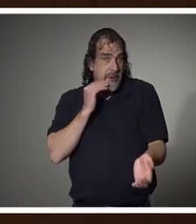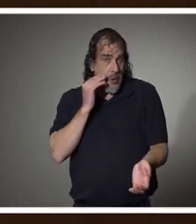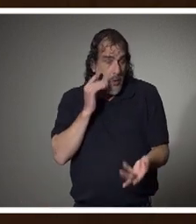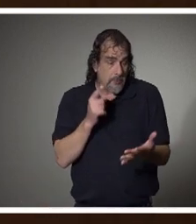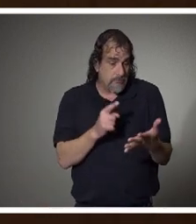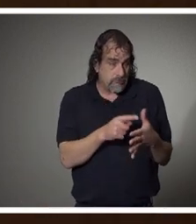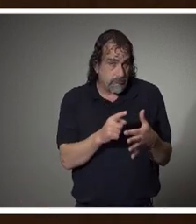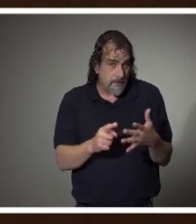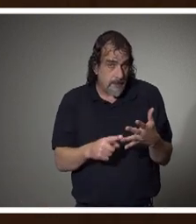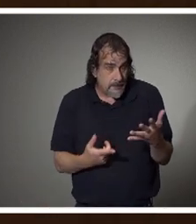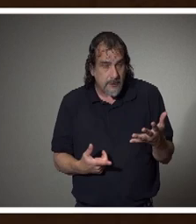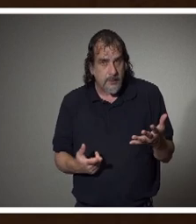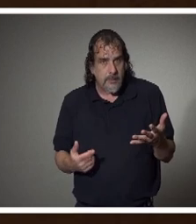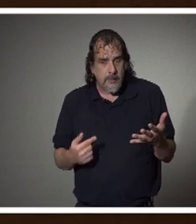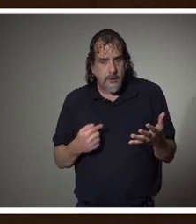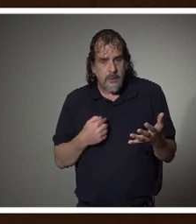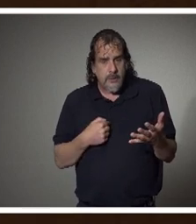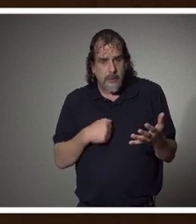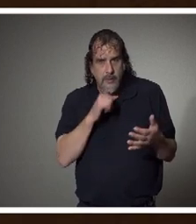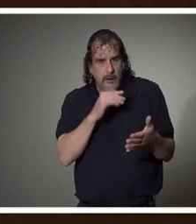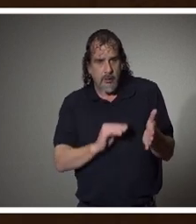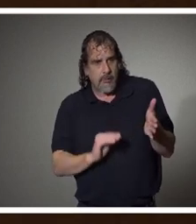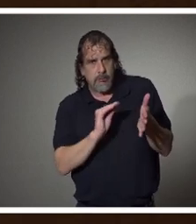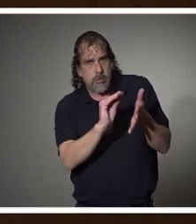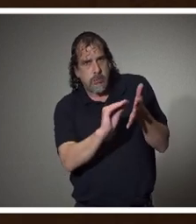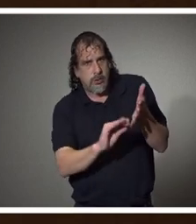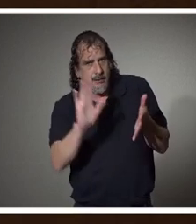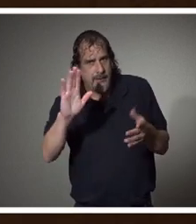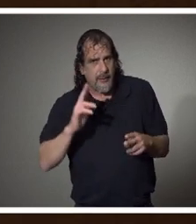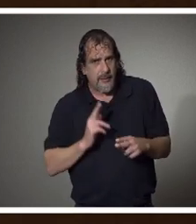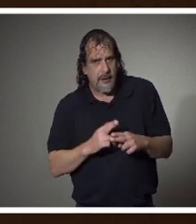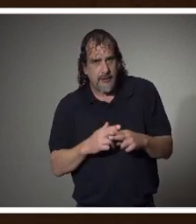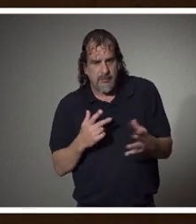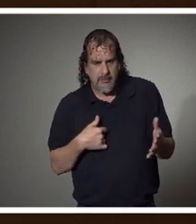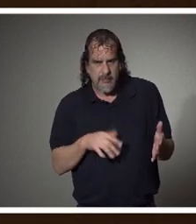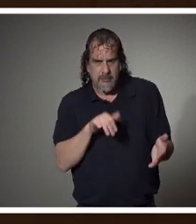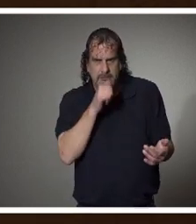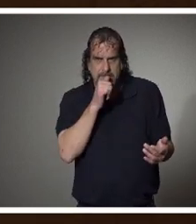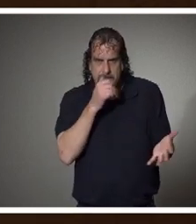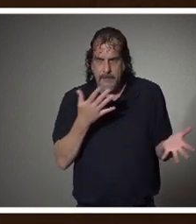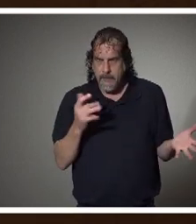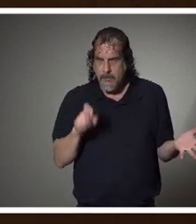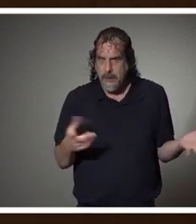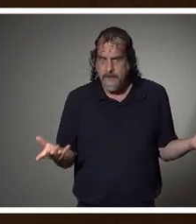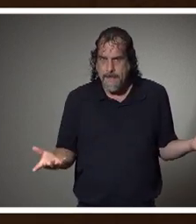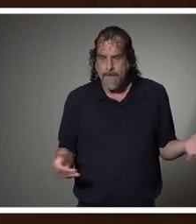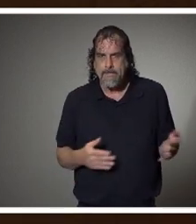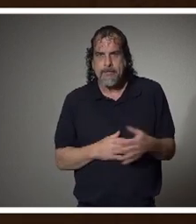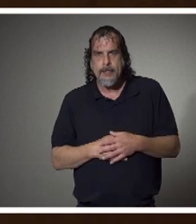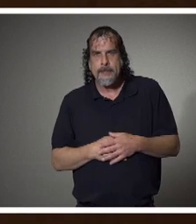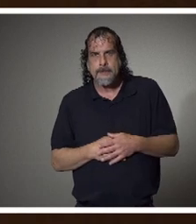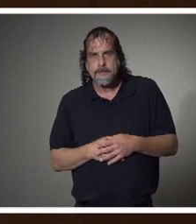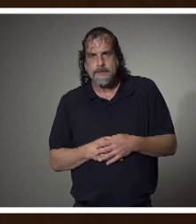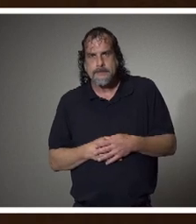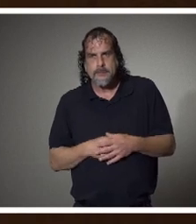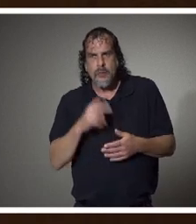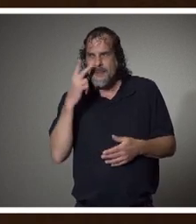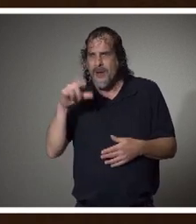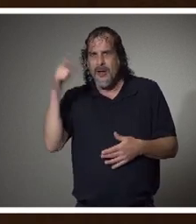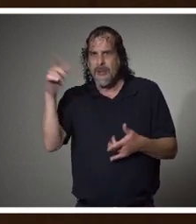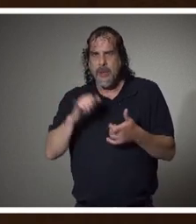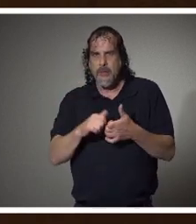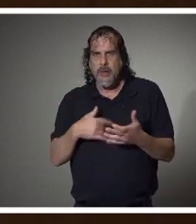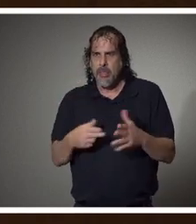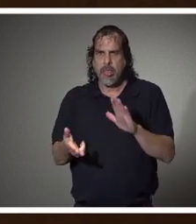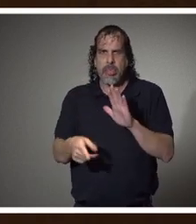ago, we're not planning on posting the names. There's a lot of downside to that that we've witnessed elsewhere